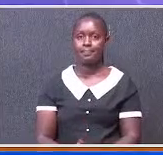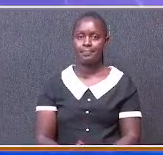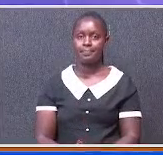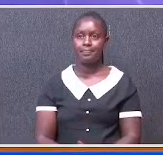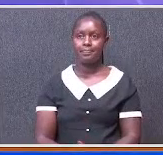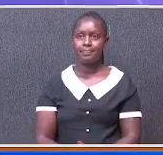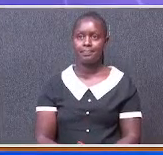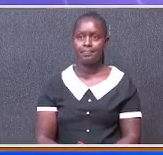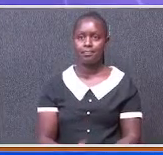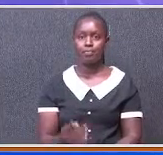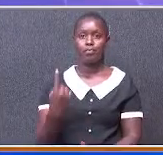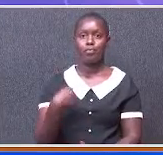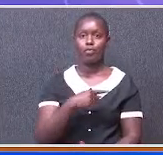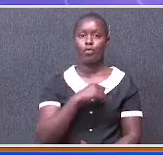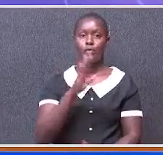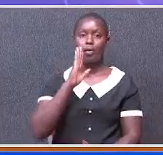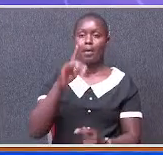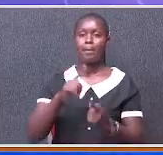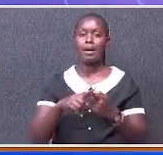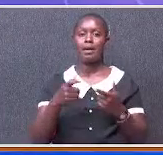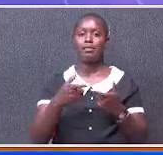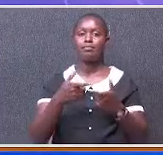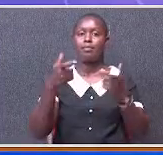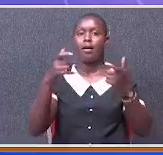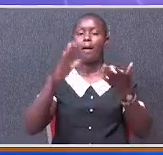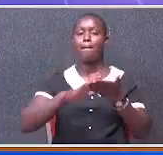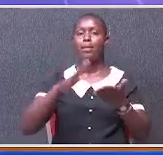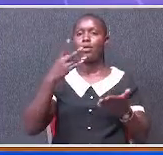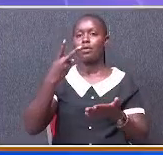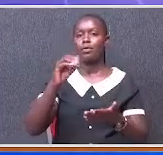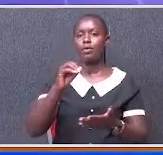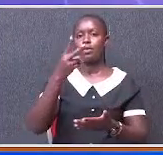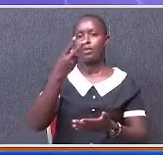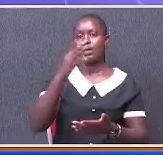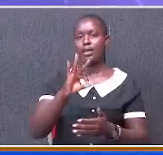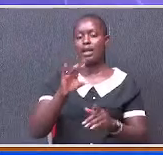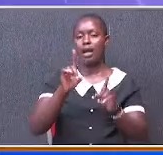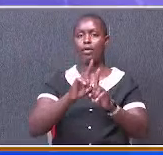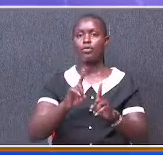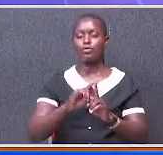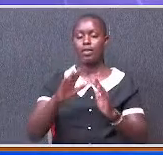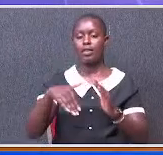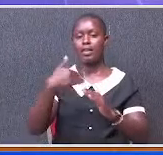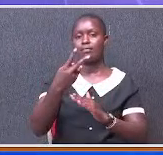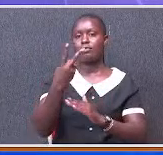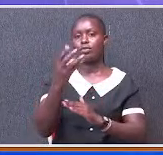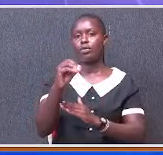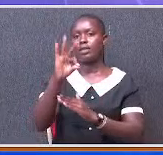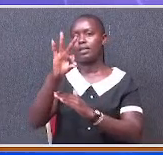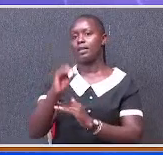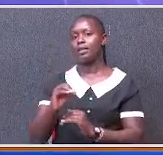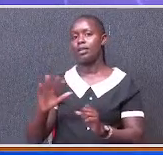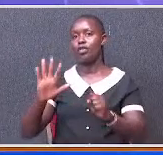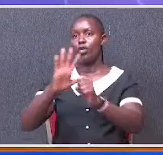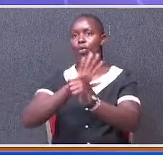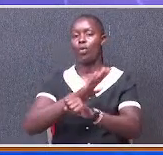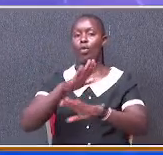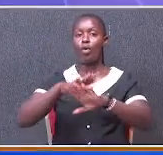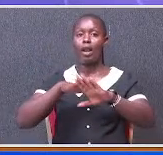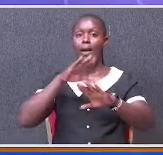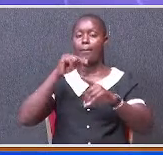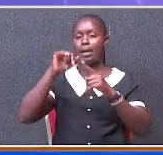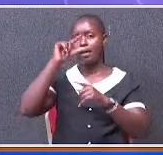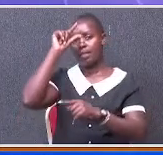Right, and definitely we'll definitely be expecting more in 2023 and in the next until 2030. The whole clarion call by the